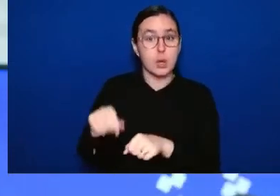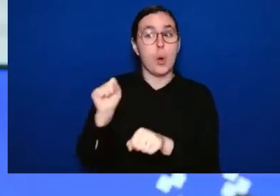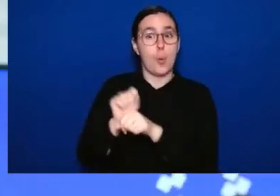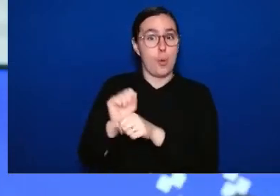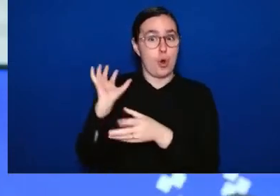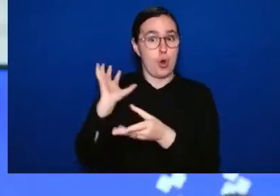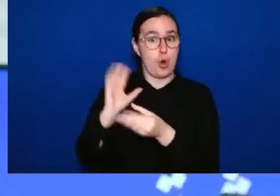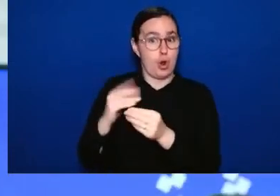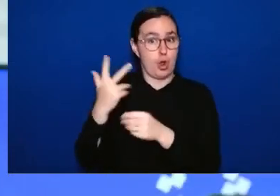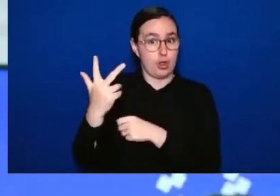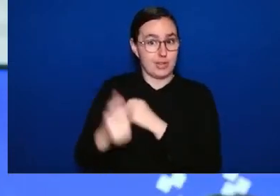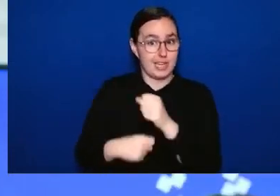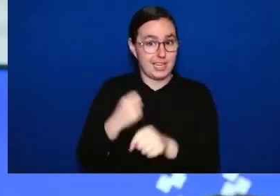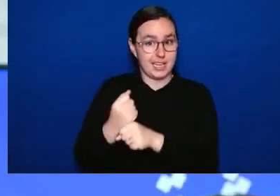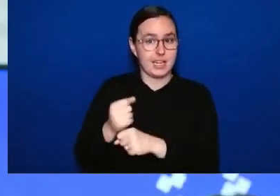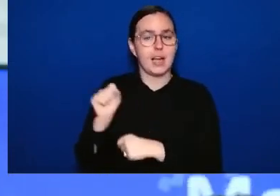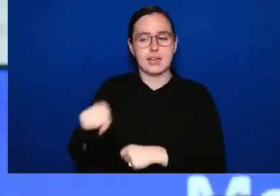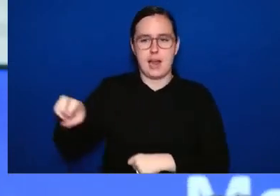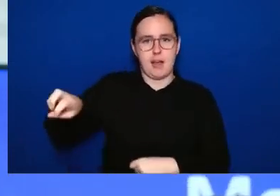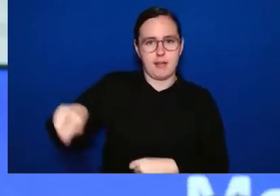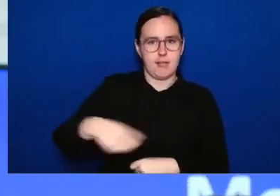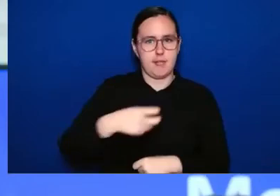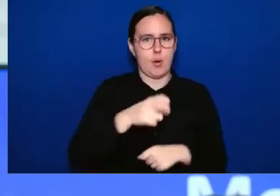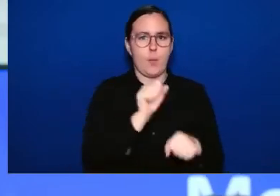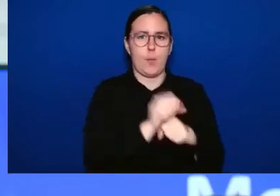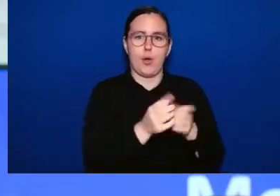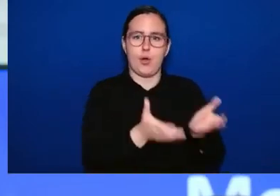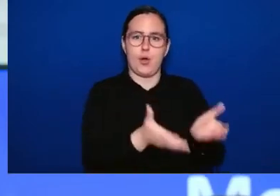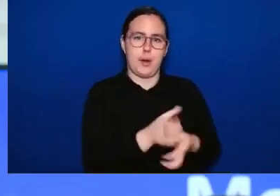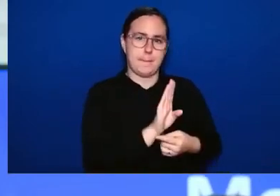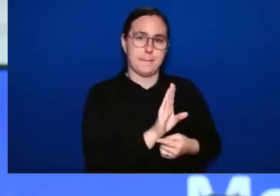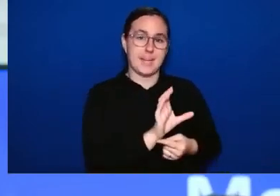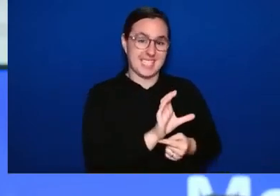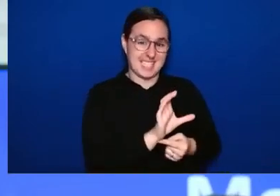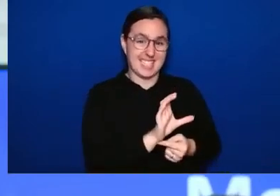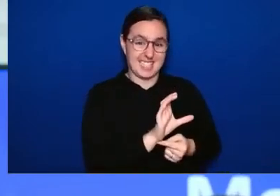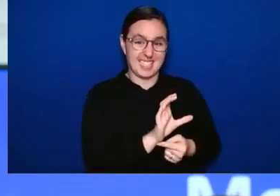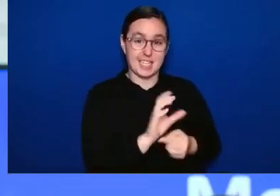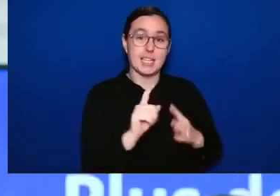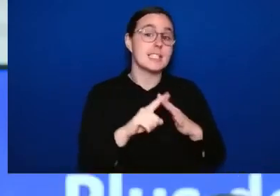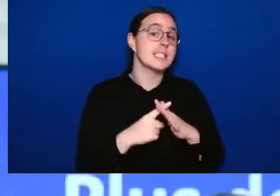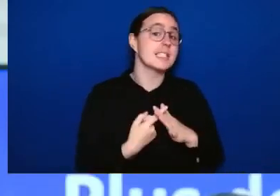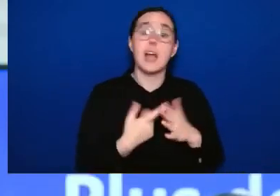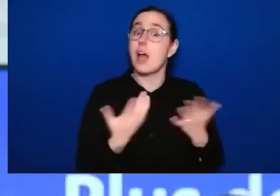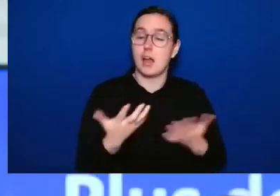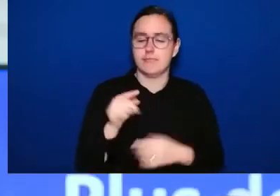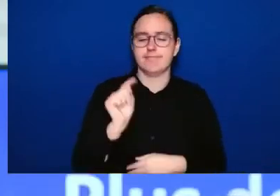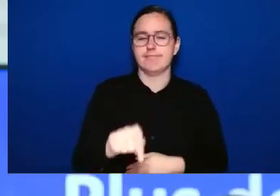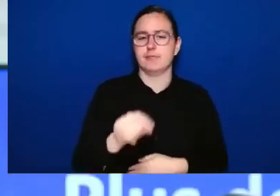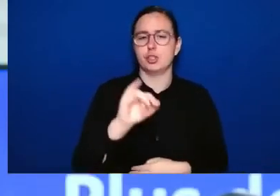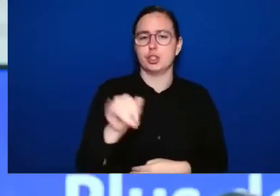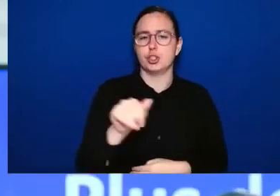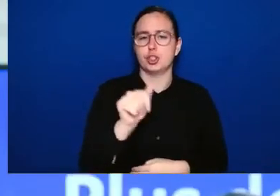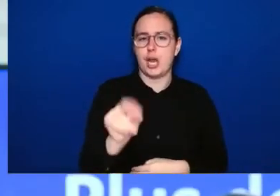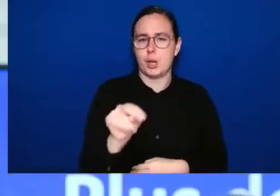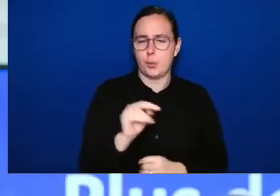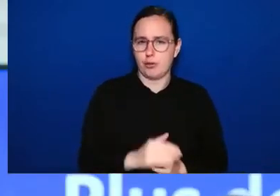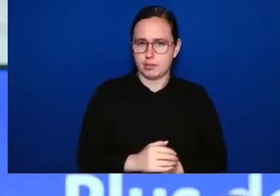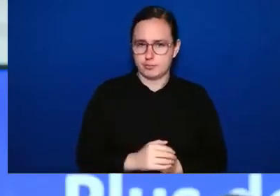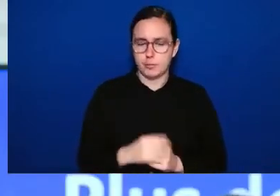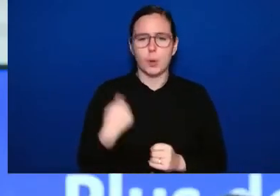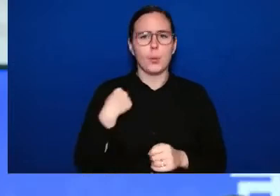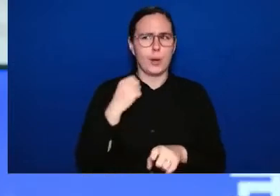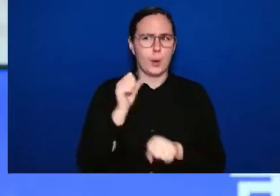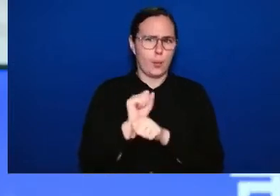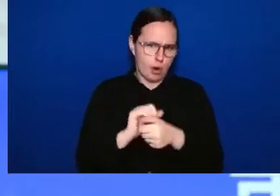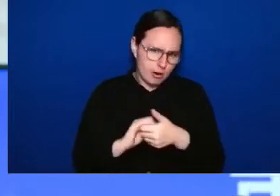Every step we take gets us closer to our goal. We're working hard to create a British Columbia where everyone can build a good life. I am dedicated